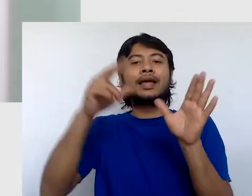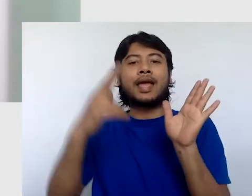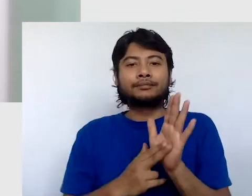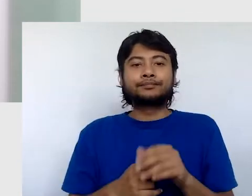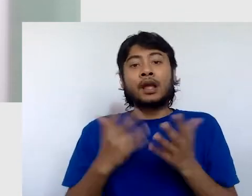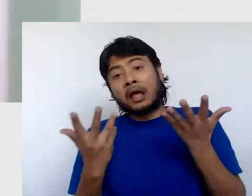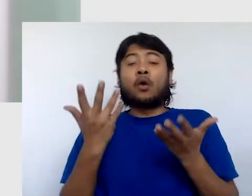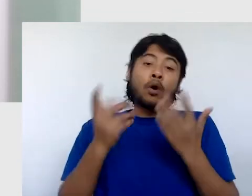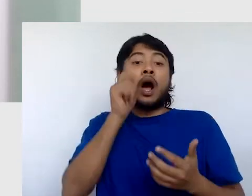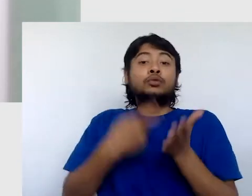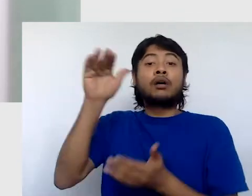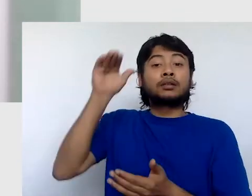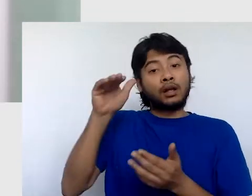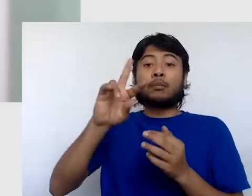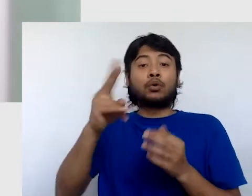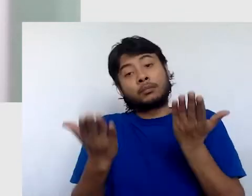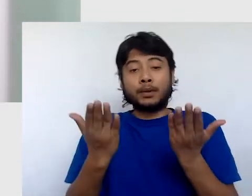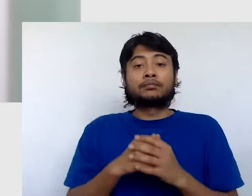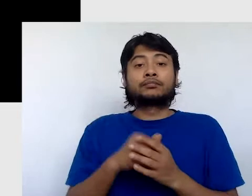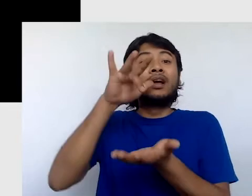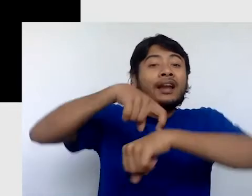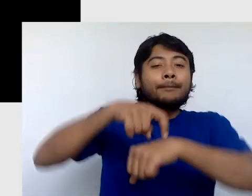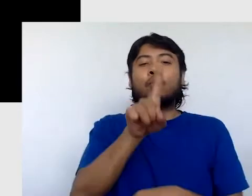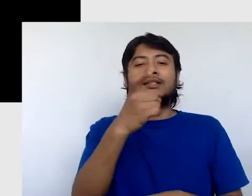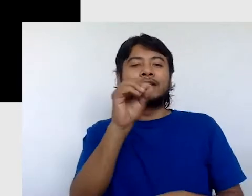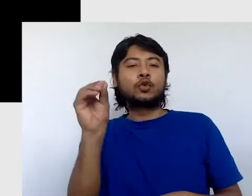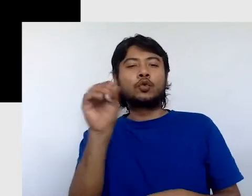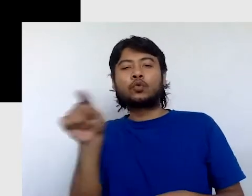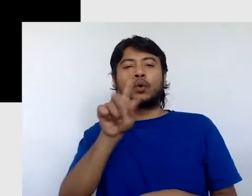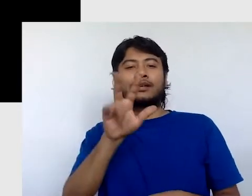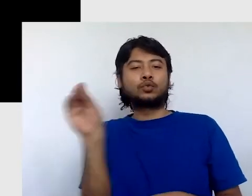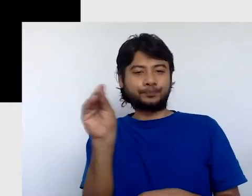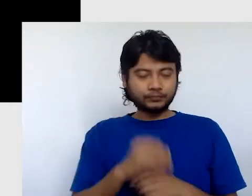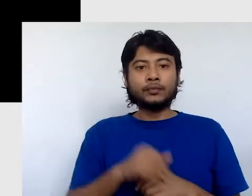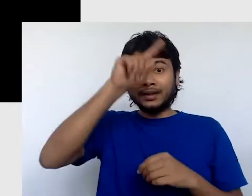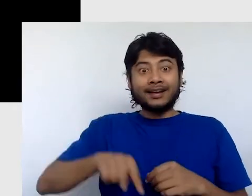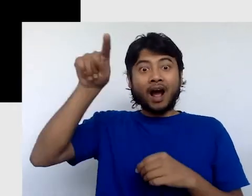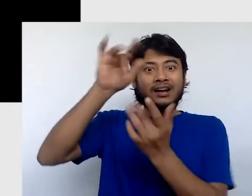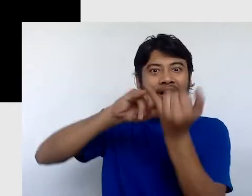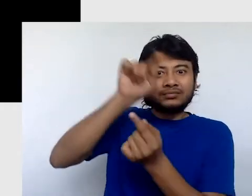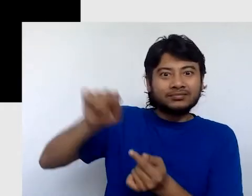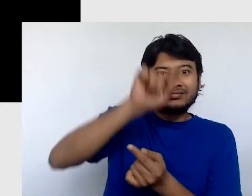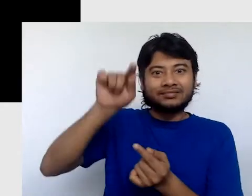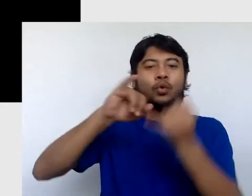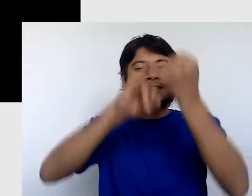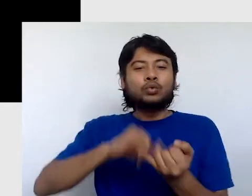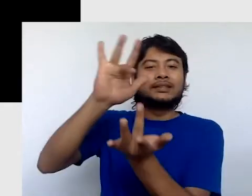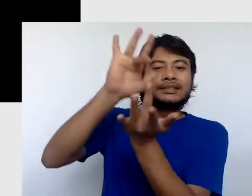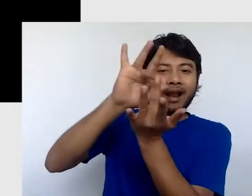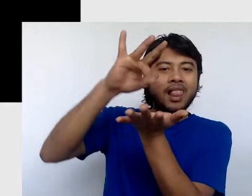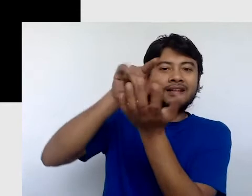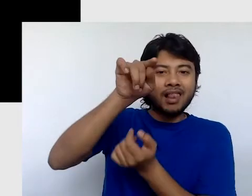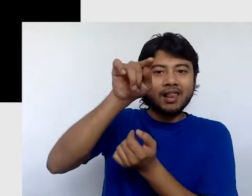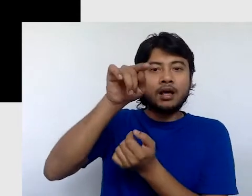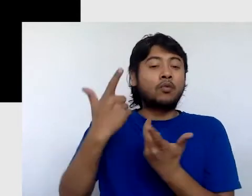Deccani or Rajput from roughly the 18th century. The Deccan Plateau, situated in south-central India,